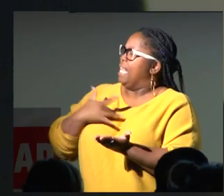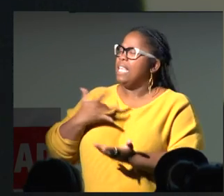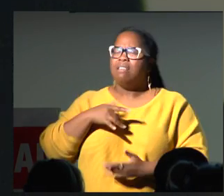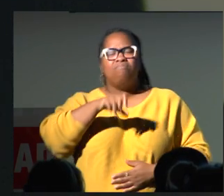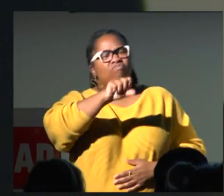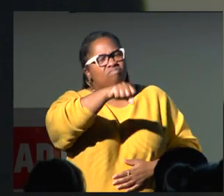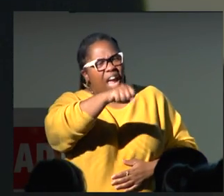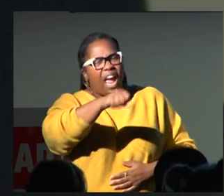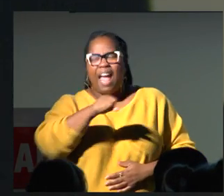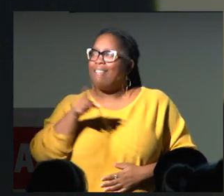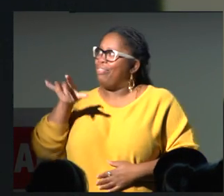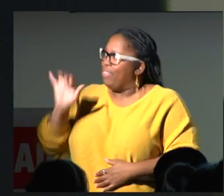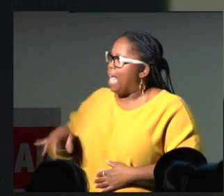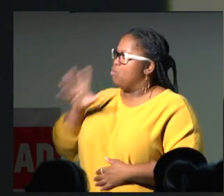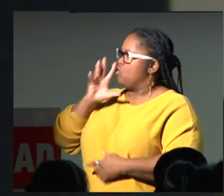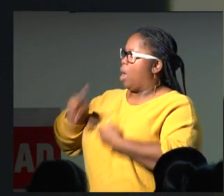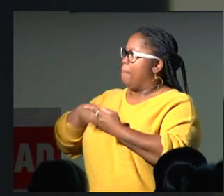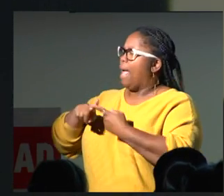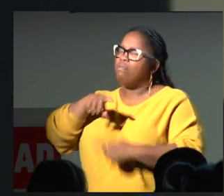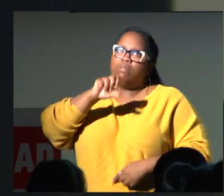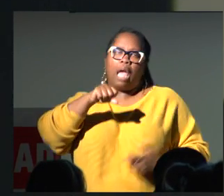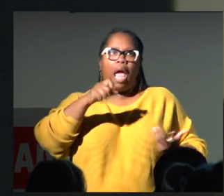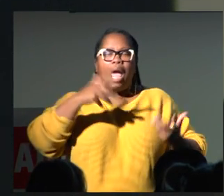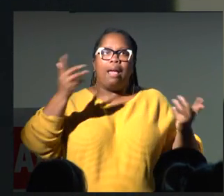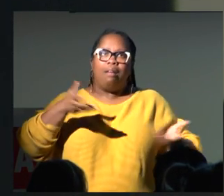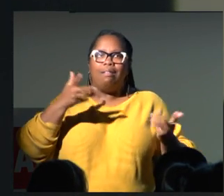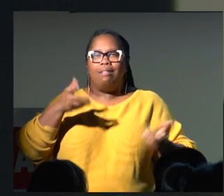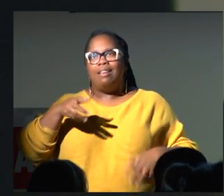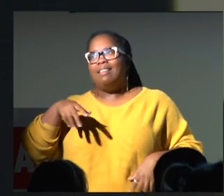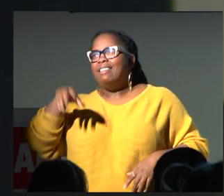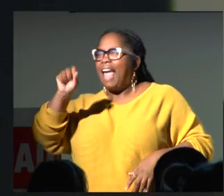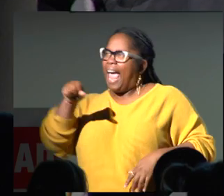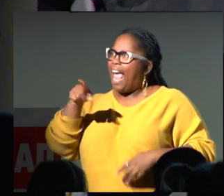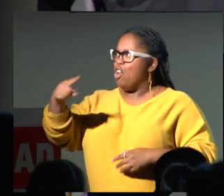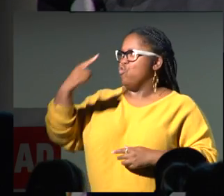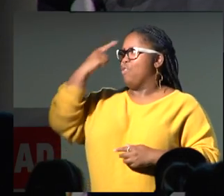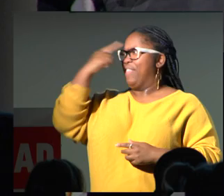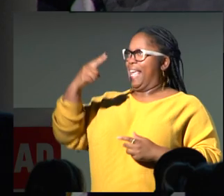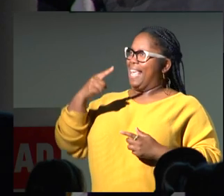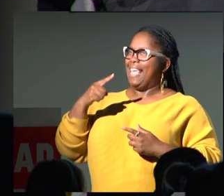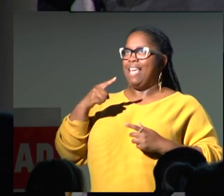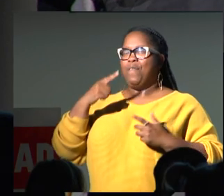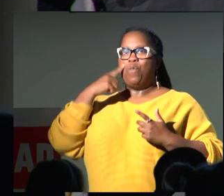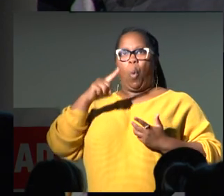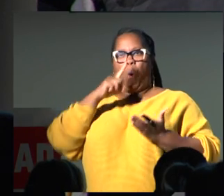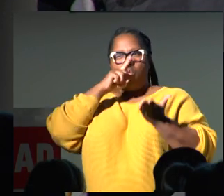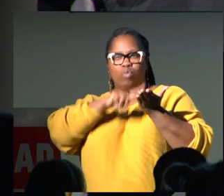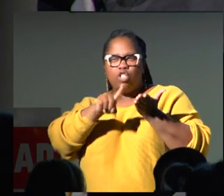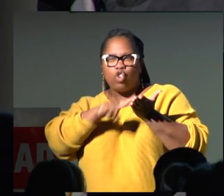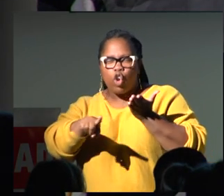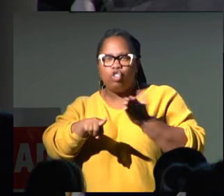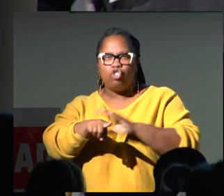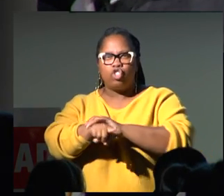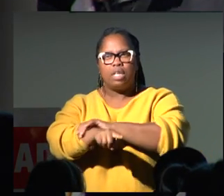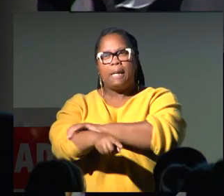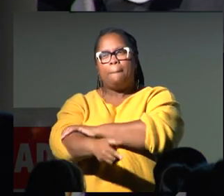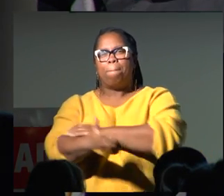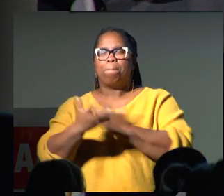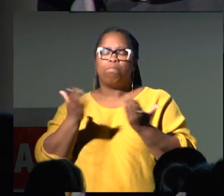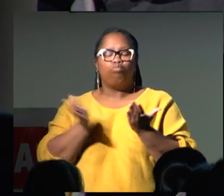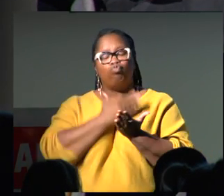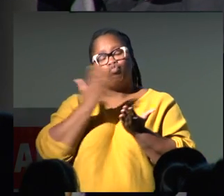There has to be a feeling, which is what you're talking about. Yeah, but it should, well, I mean, you like to think when you're doing research that you will come